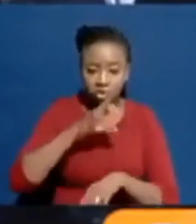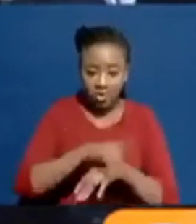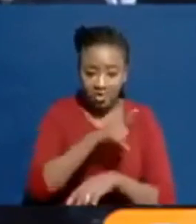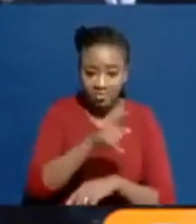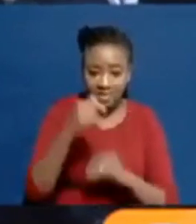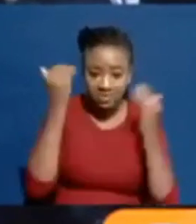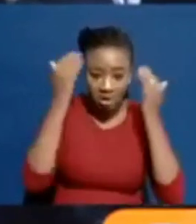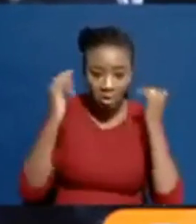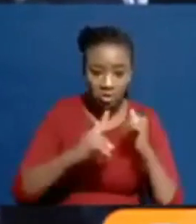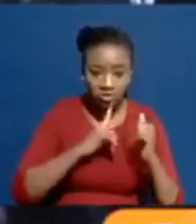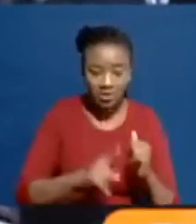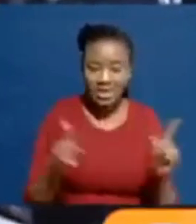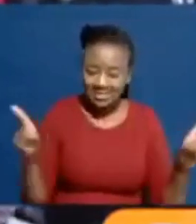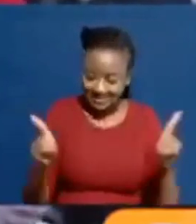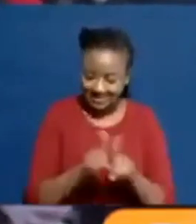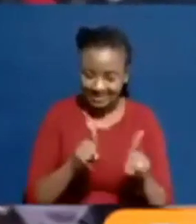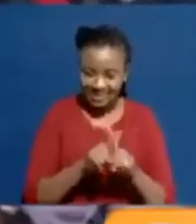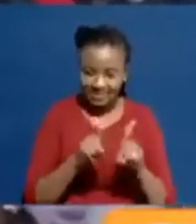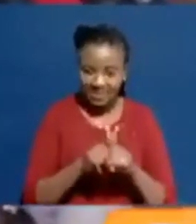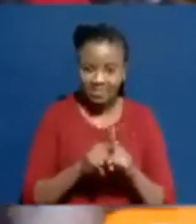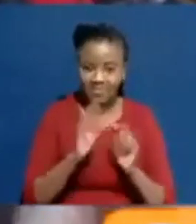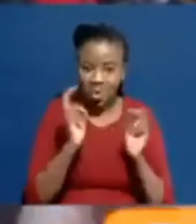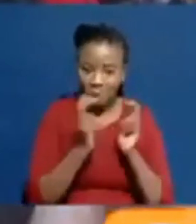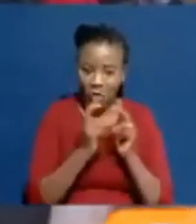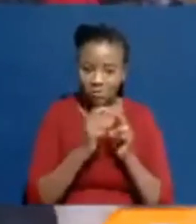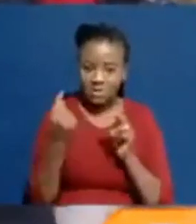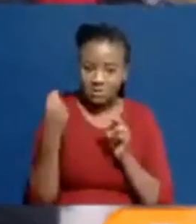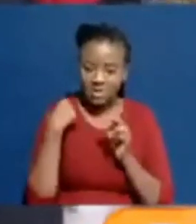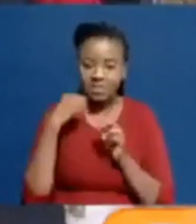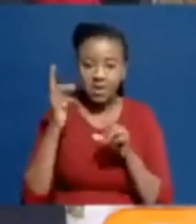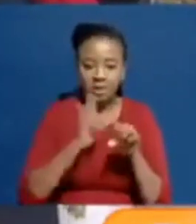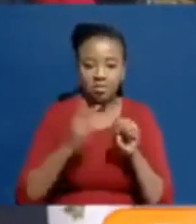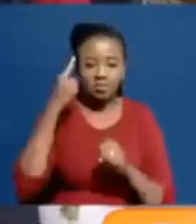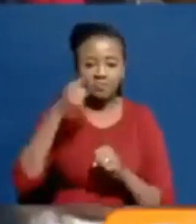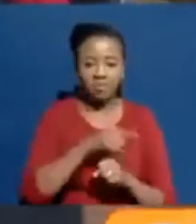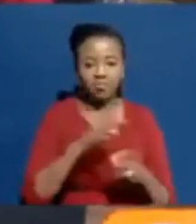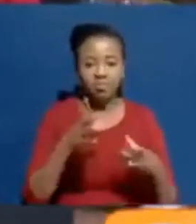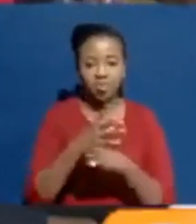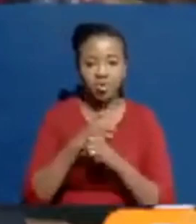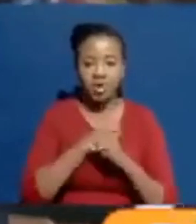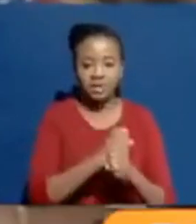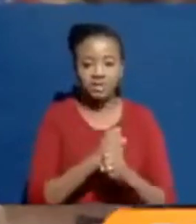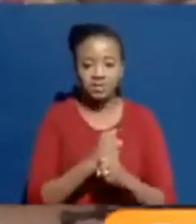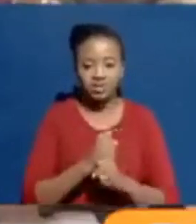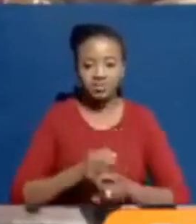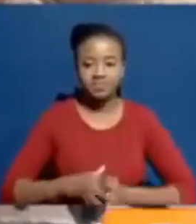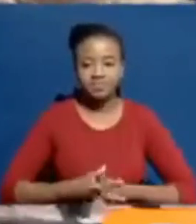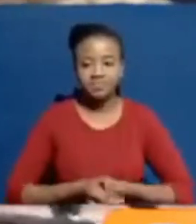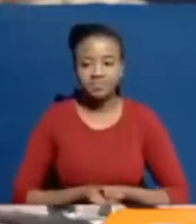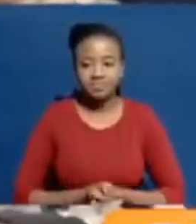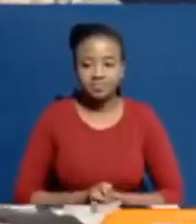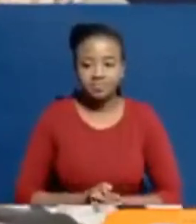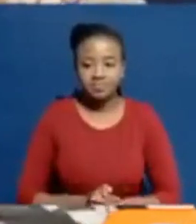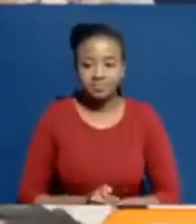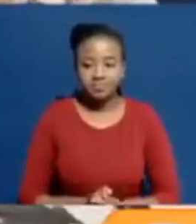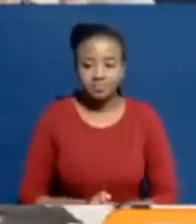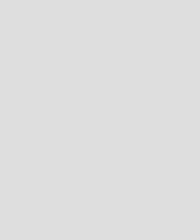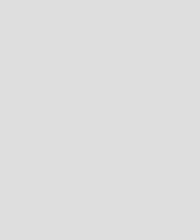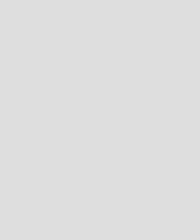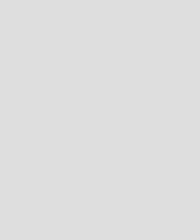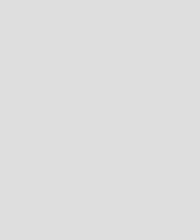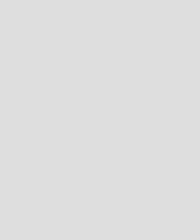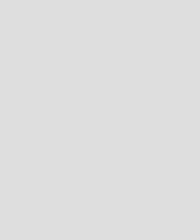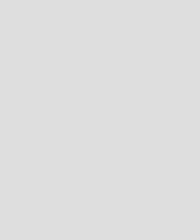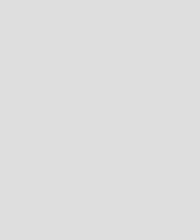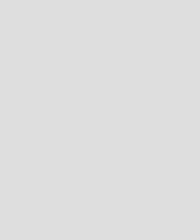court orders was the one used as a contact number for Amadi and Associates. Hassan Mugambi, Citizen TV.